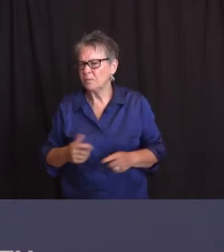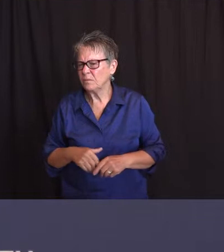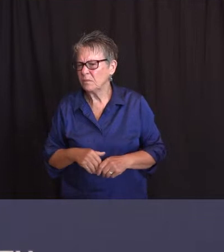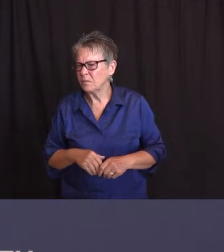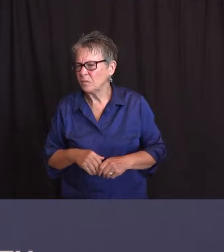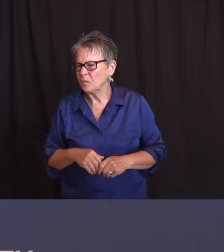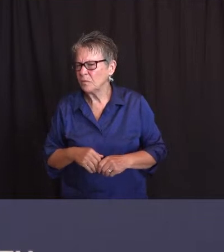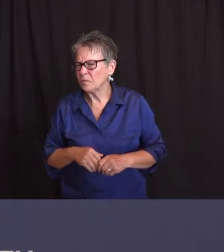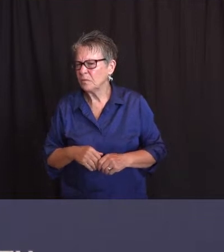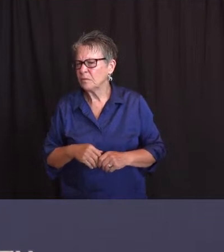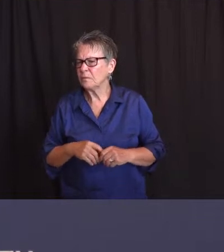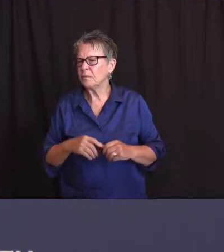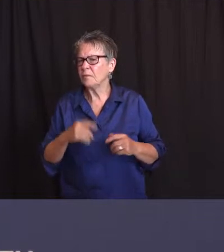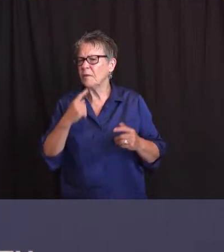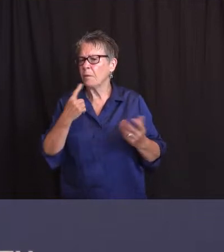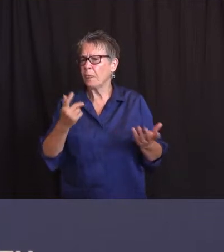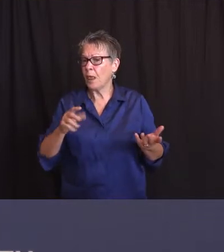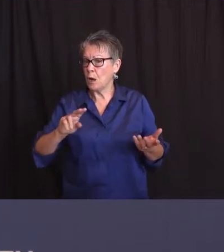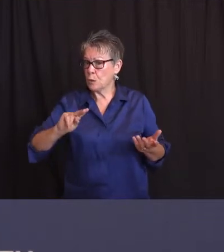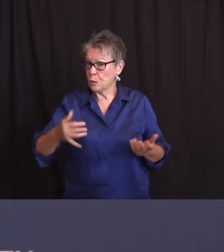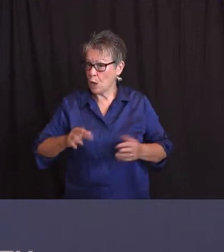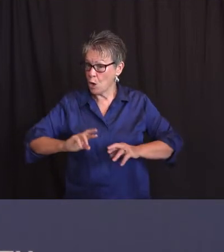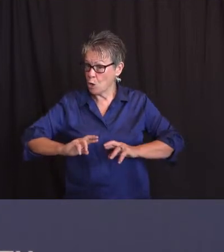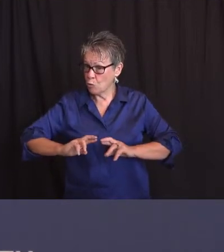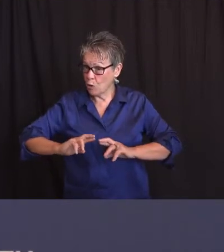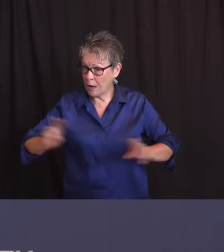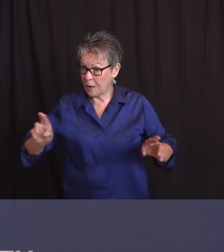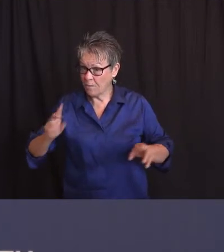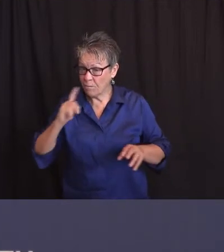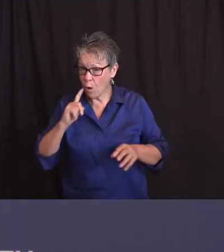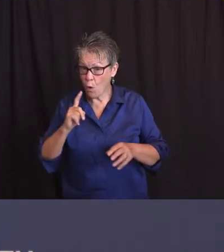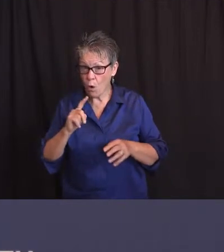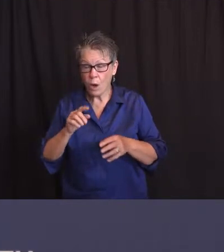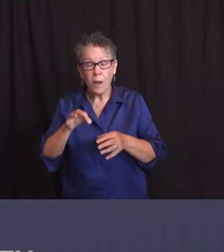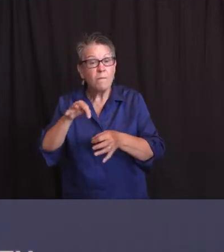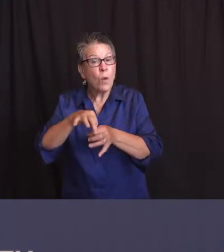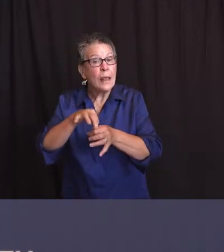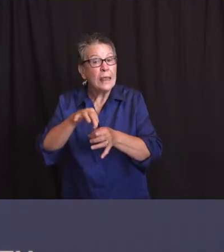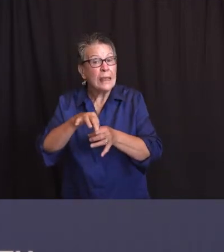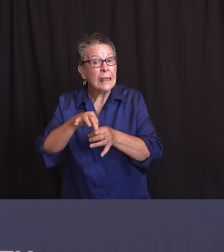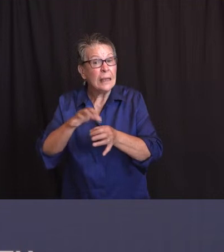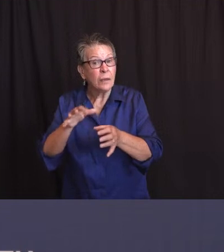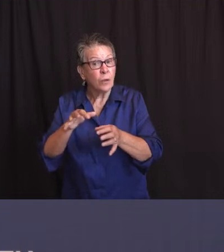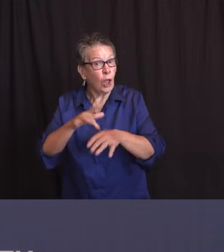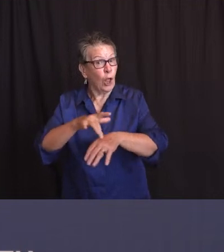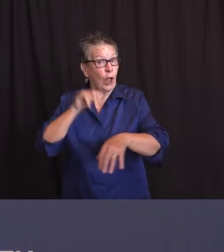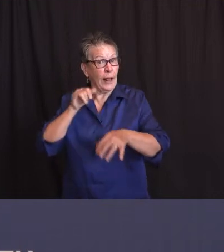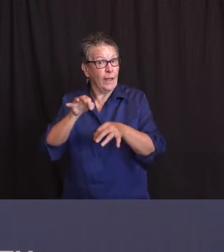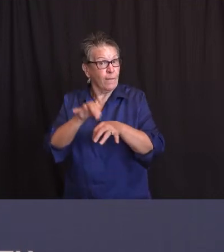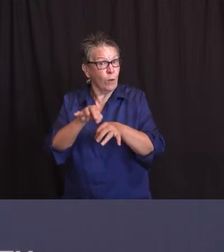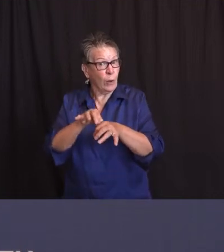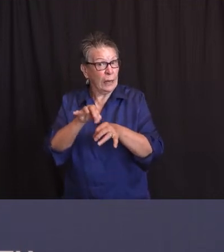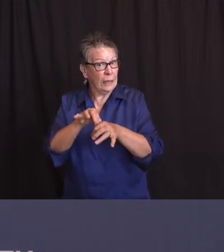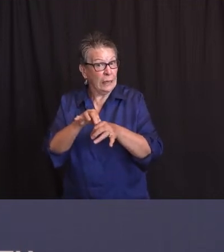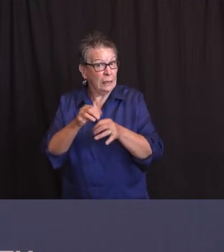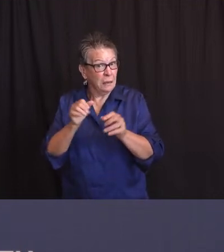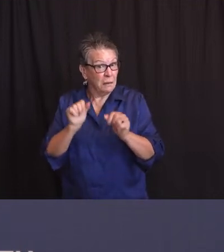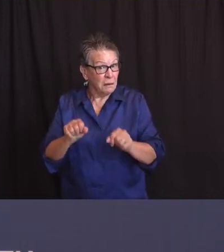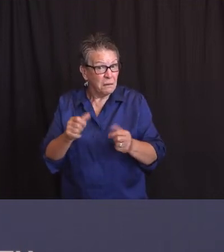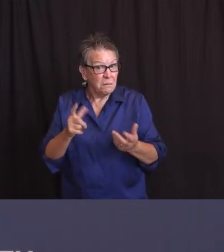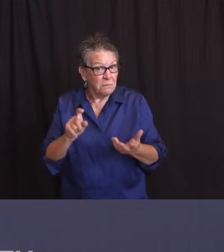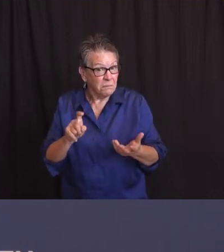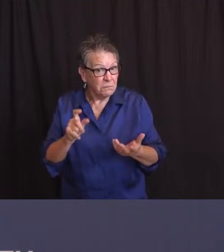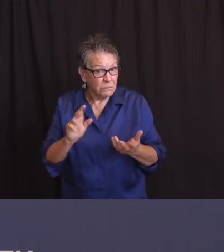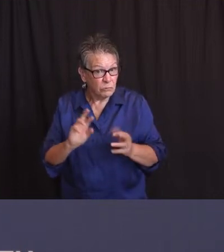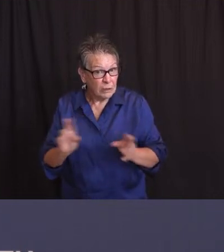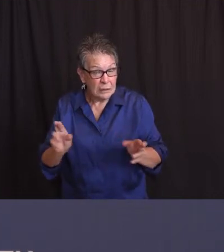working and being tested. And Terry McAuliffe promises broadband internet